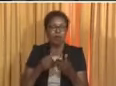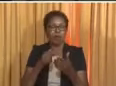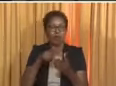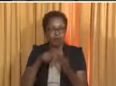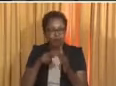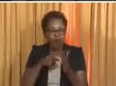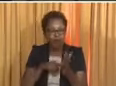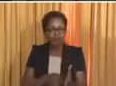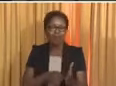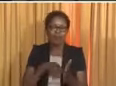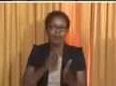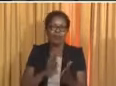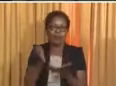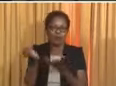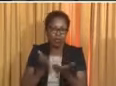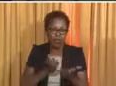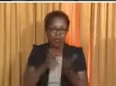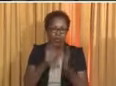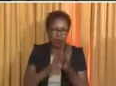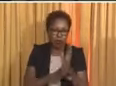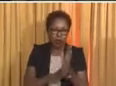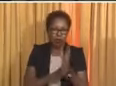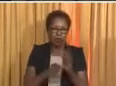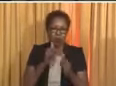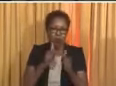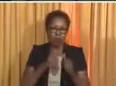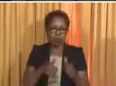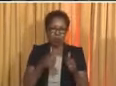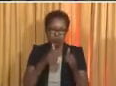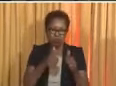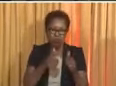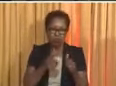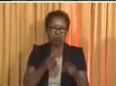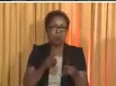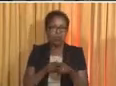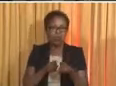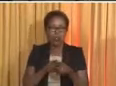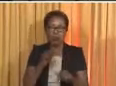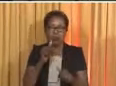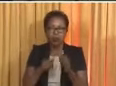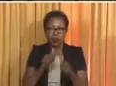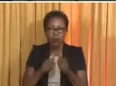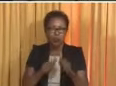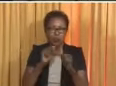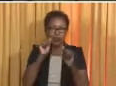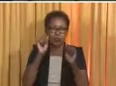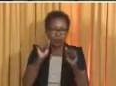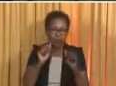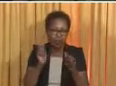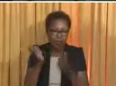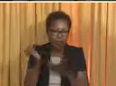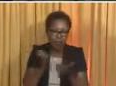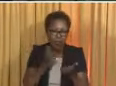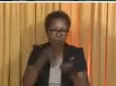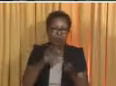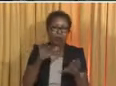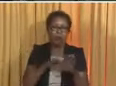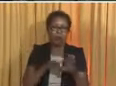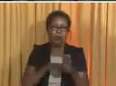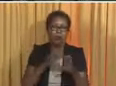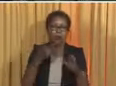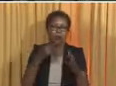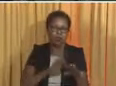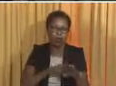that had entrenched provisions on certain aspects, was not too simple to amend, and one that required their participation in terms of